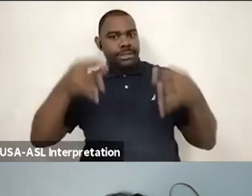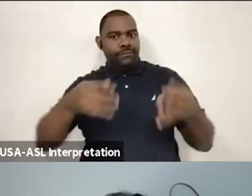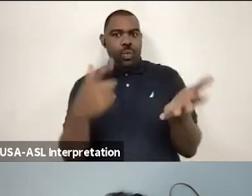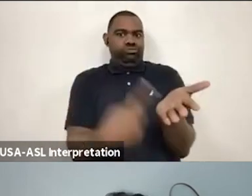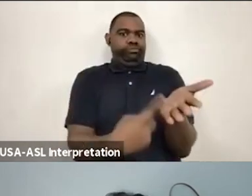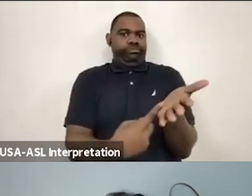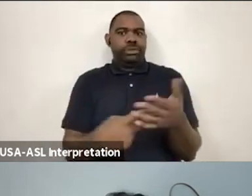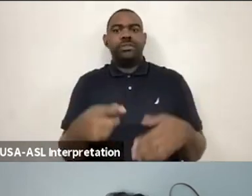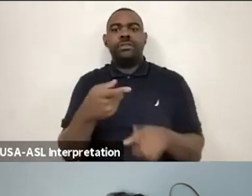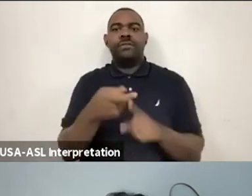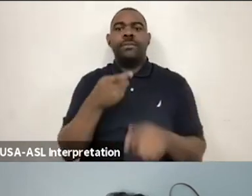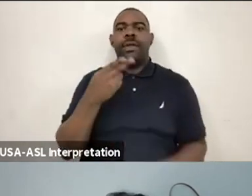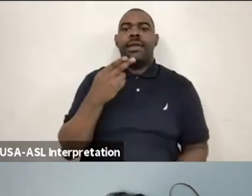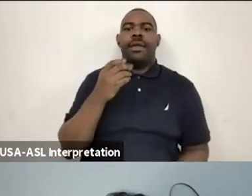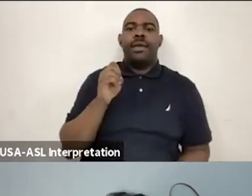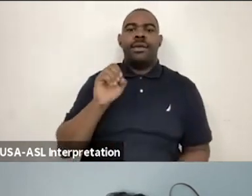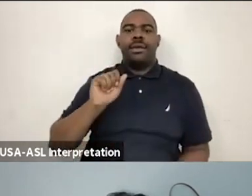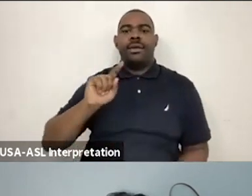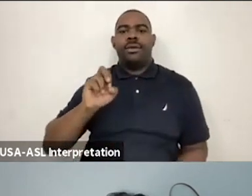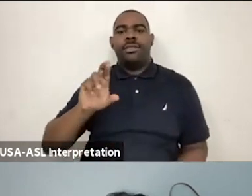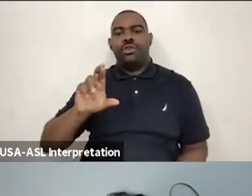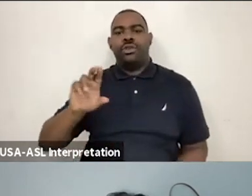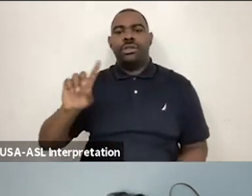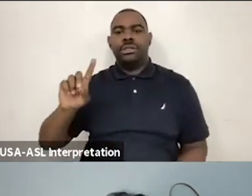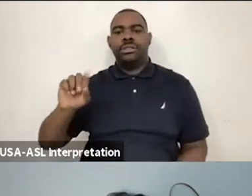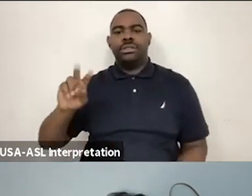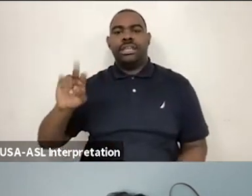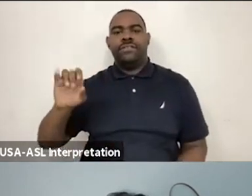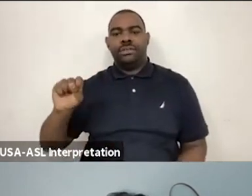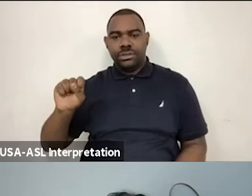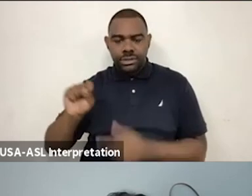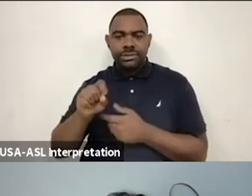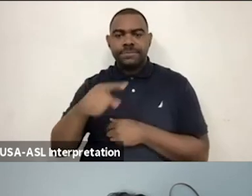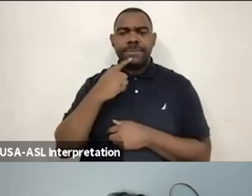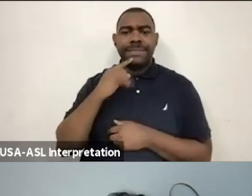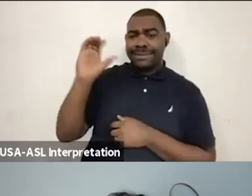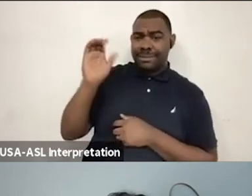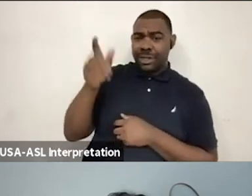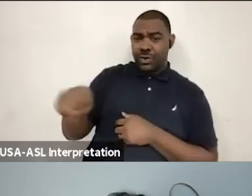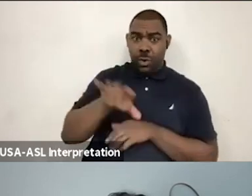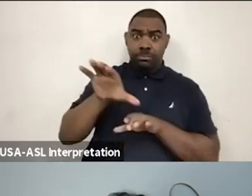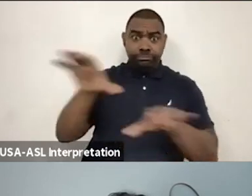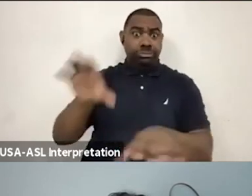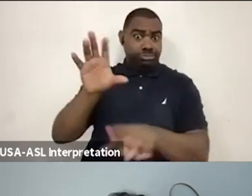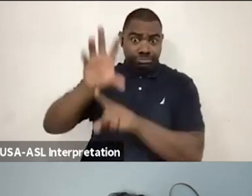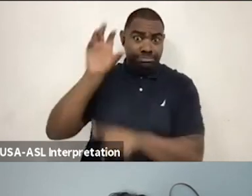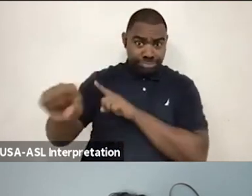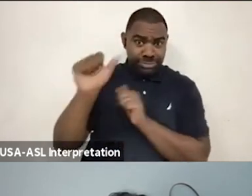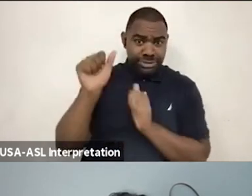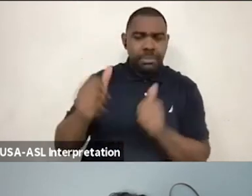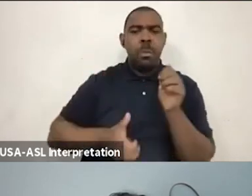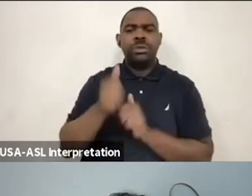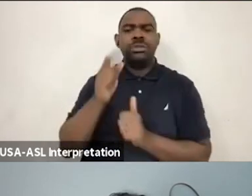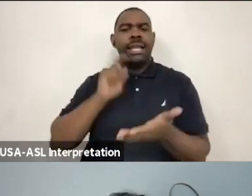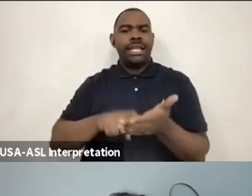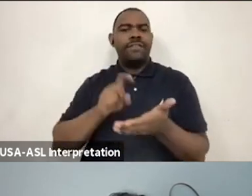question that I definitely wanted to bring to light was from Heather Davis. And they say, it sounds like in the amazing work you all are doing,